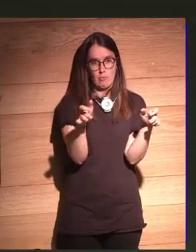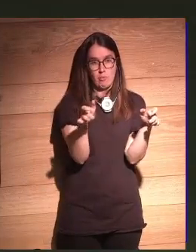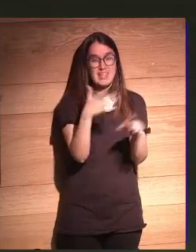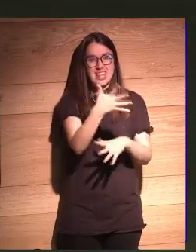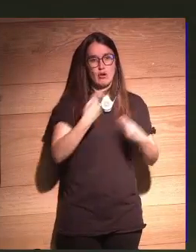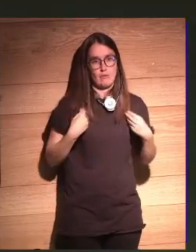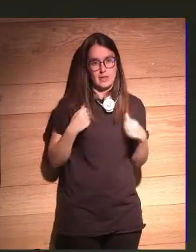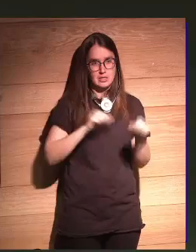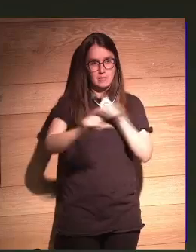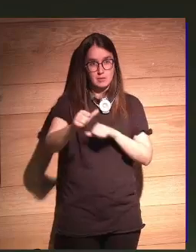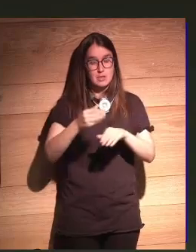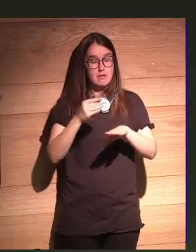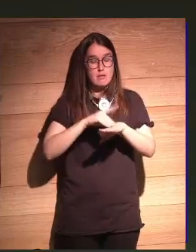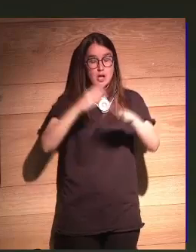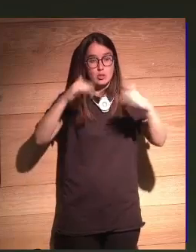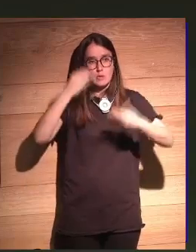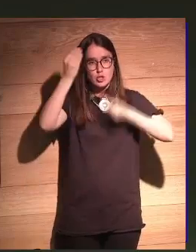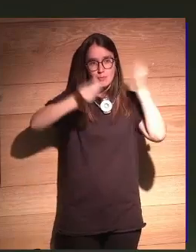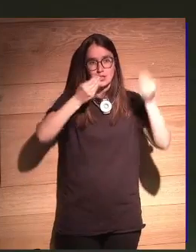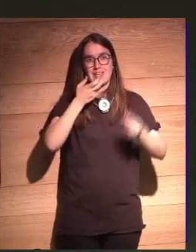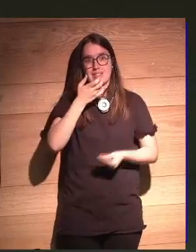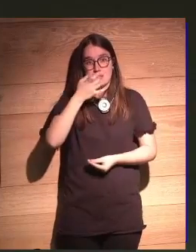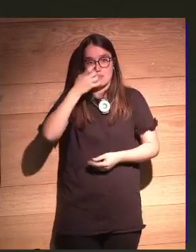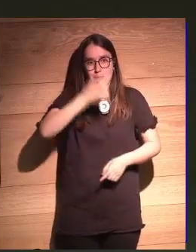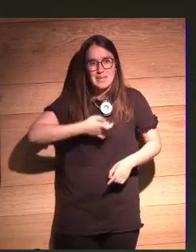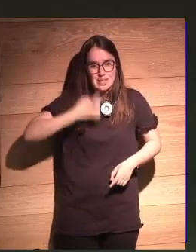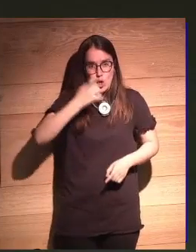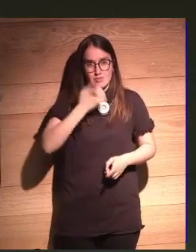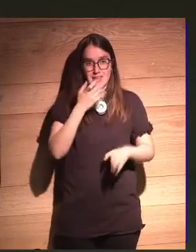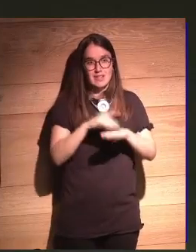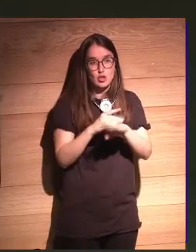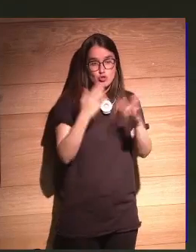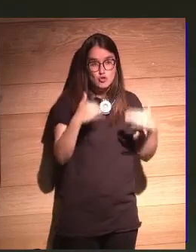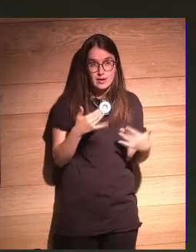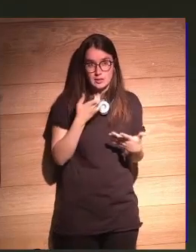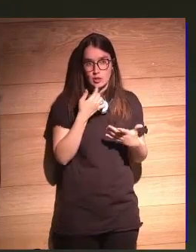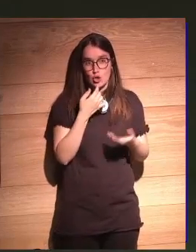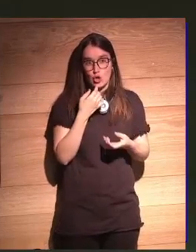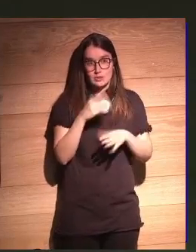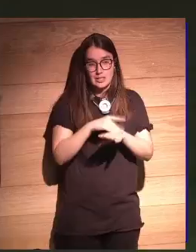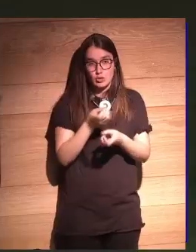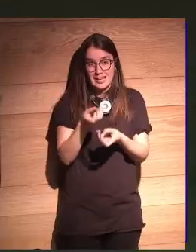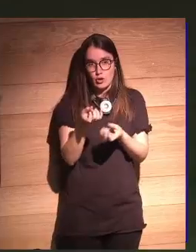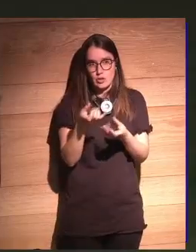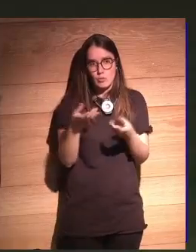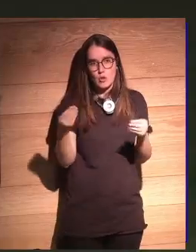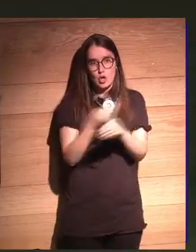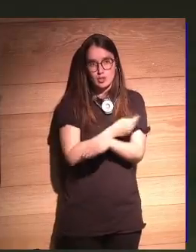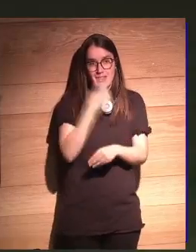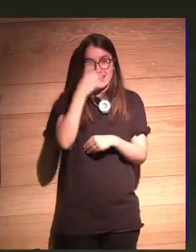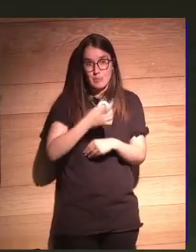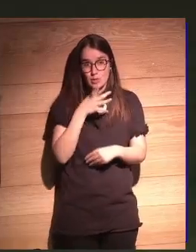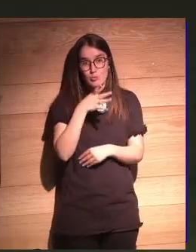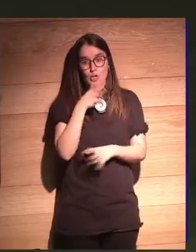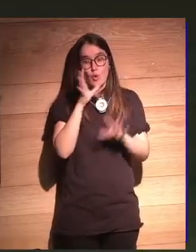5 houses that you own. So we don't have the figure, we don't have the information, but I think it's a myth. And as far as we don't have information, this information I gave you is a